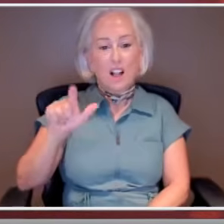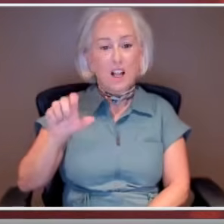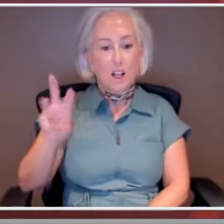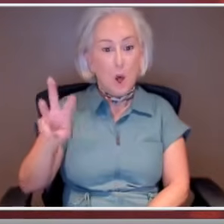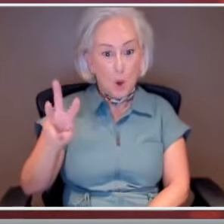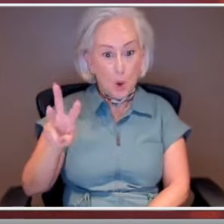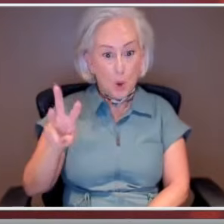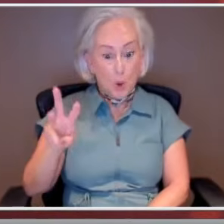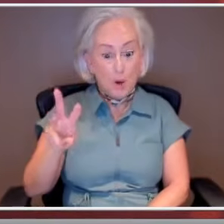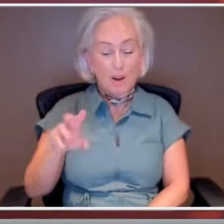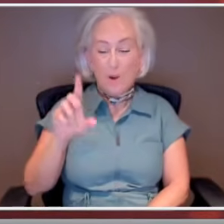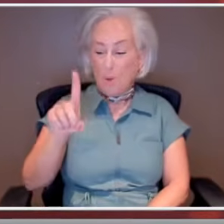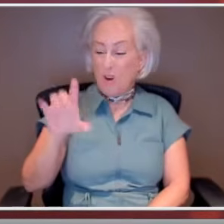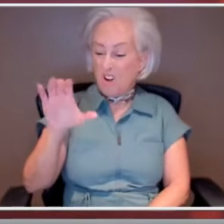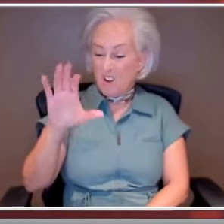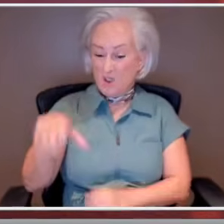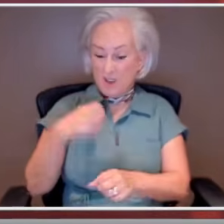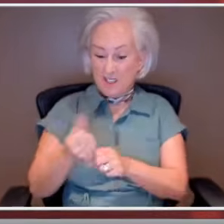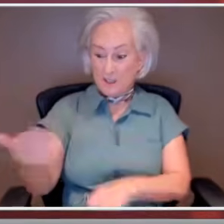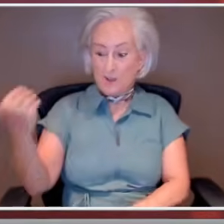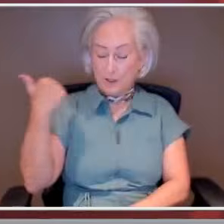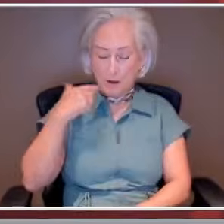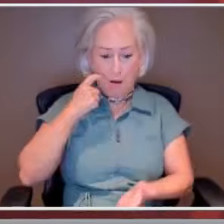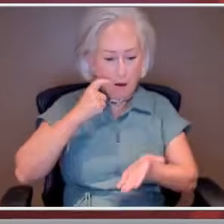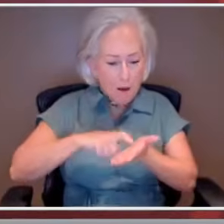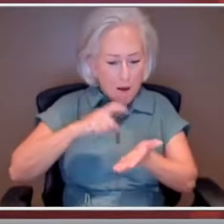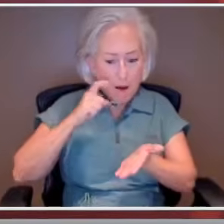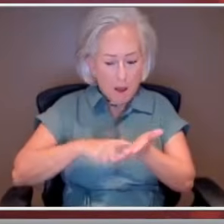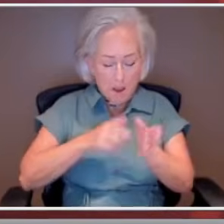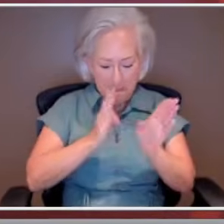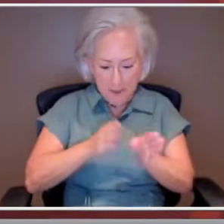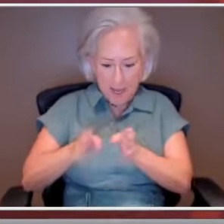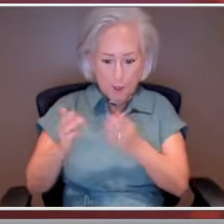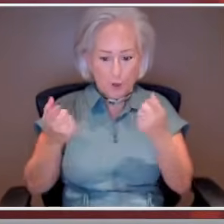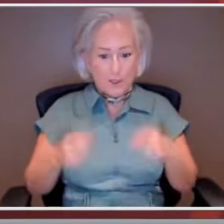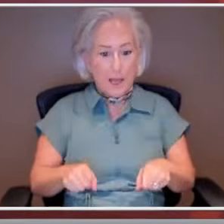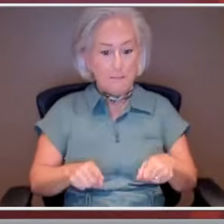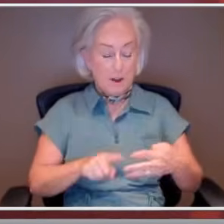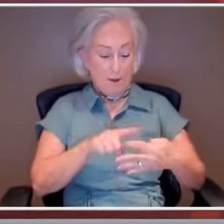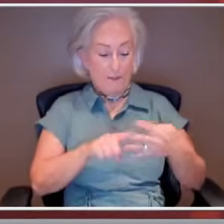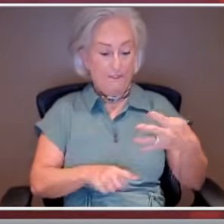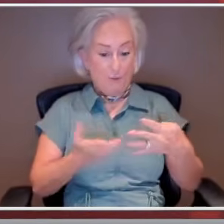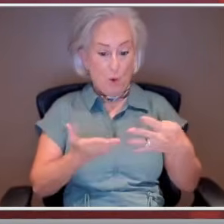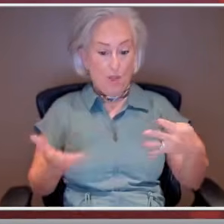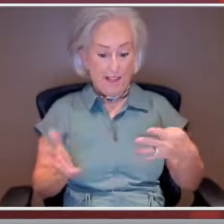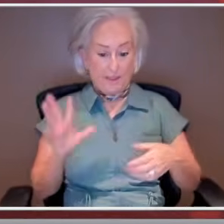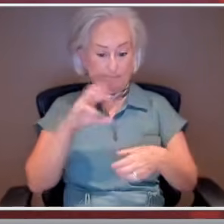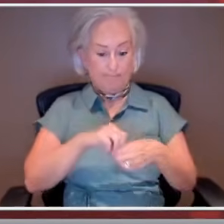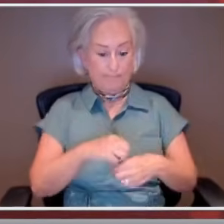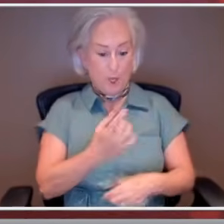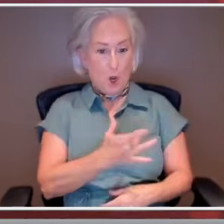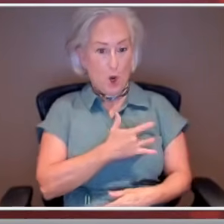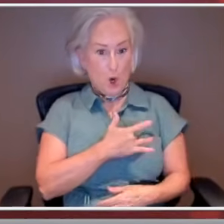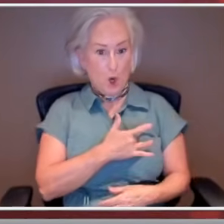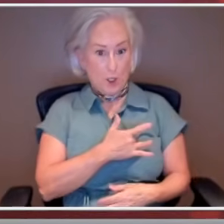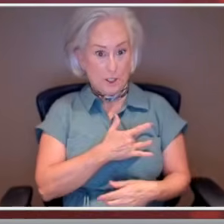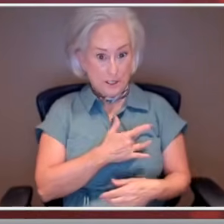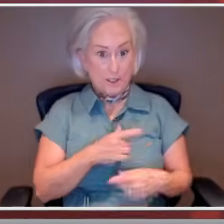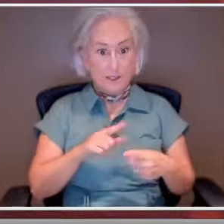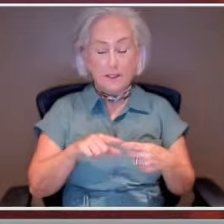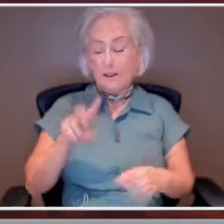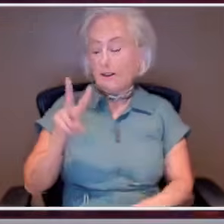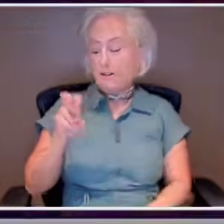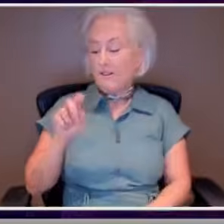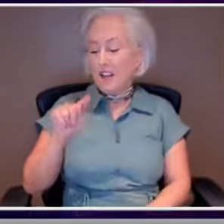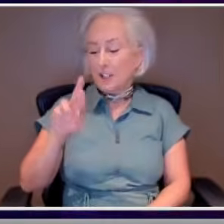noted a couple of patterns that he saw. There were 4 things that he saw in certain hearts, and they were a ventricular septal defect, which is a